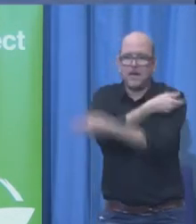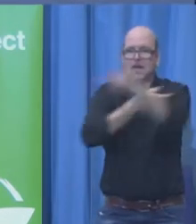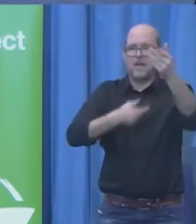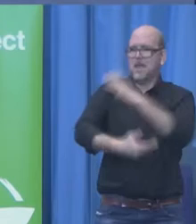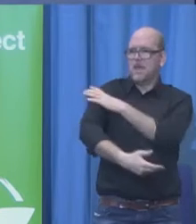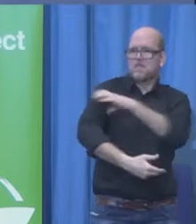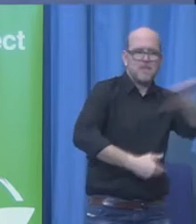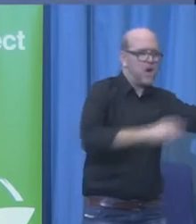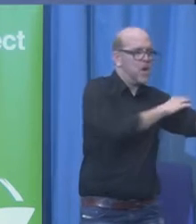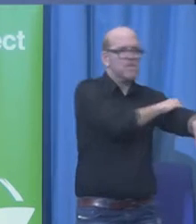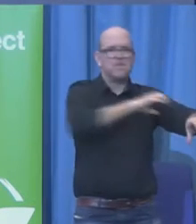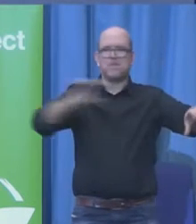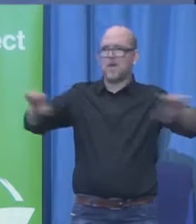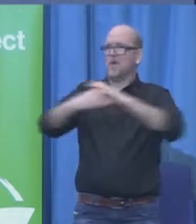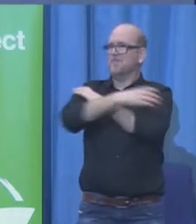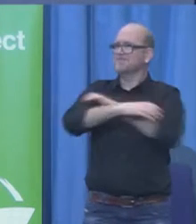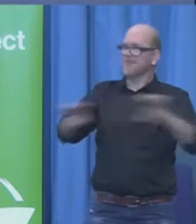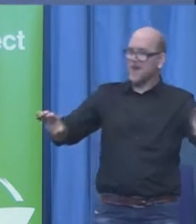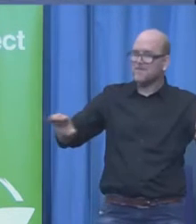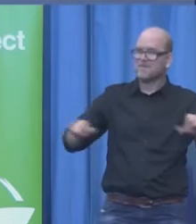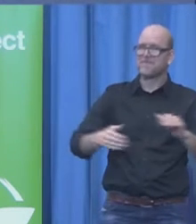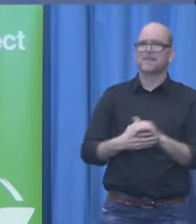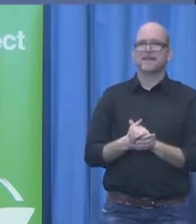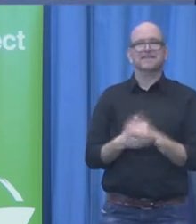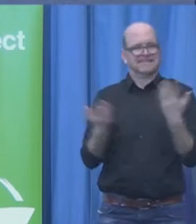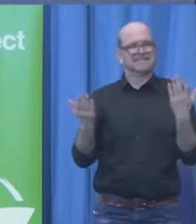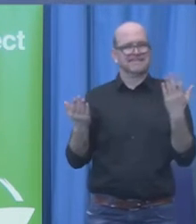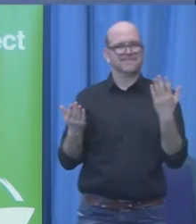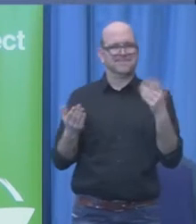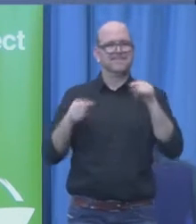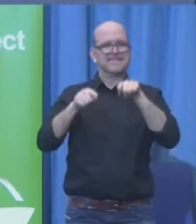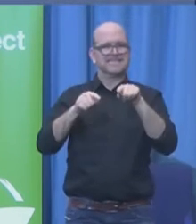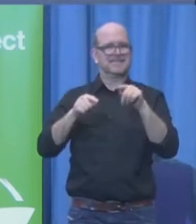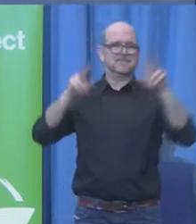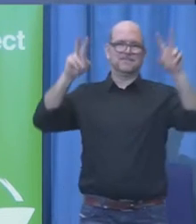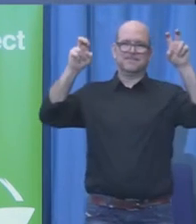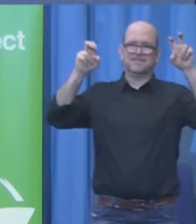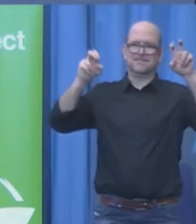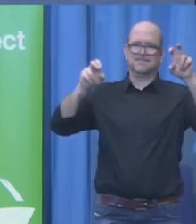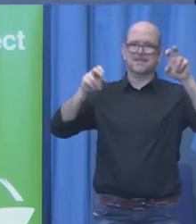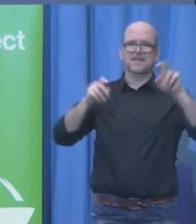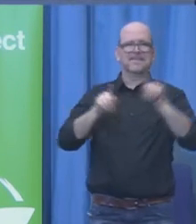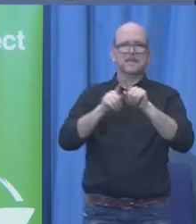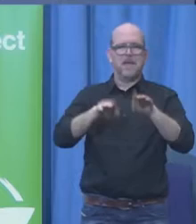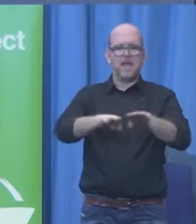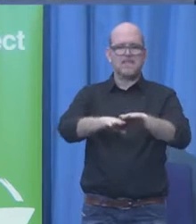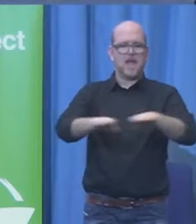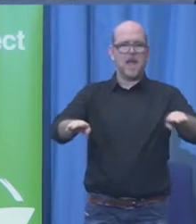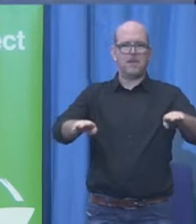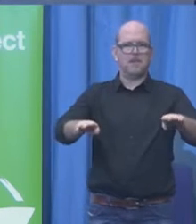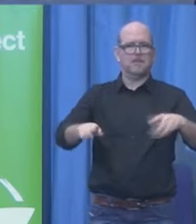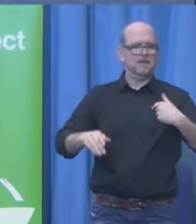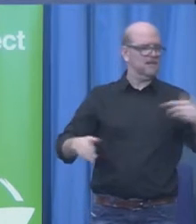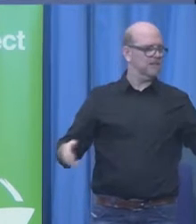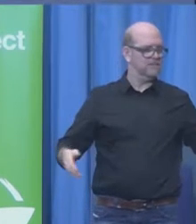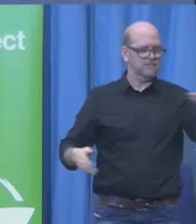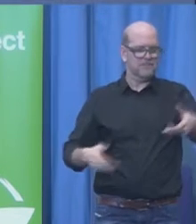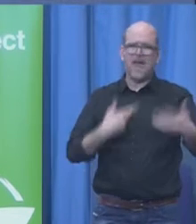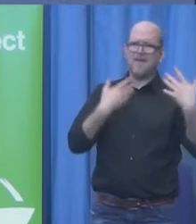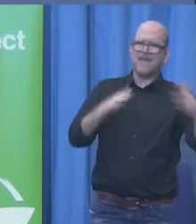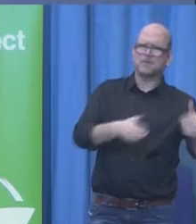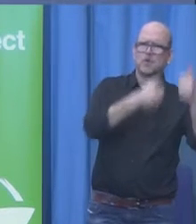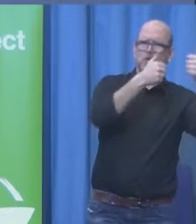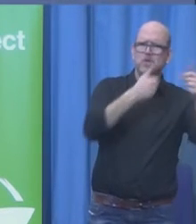we try to put evidence on the table on the situation and see how that those figures are progressing.